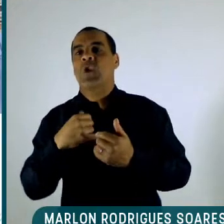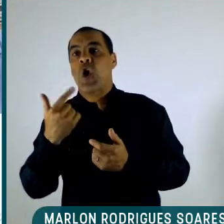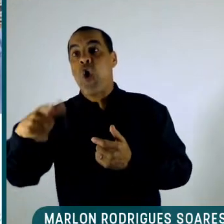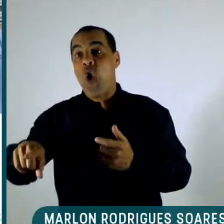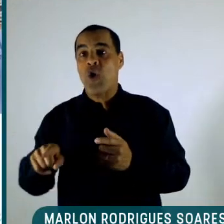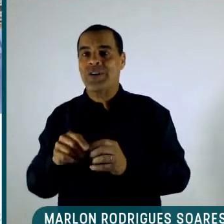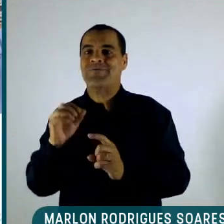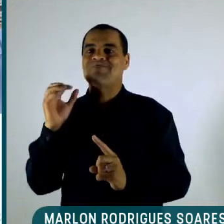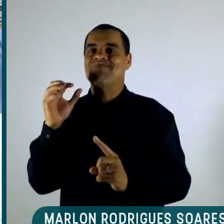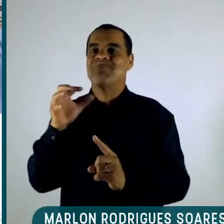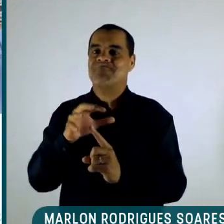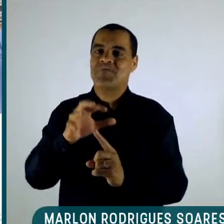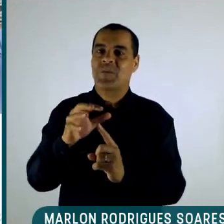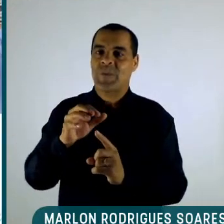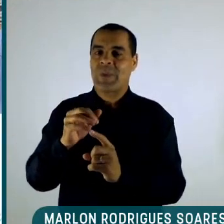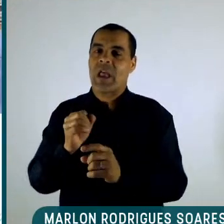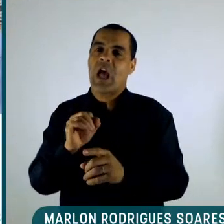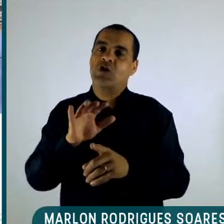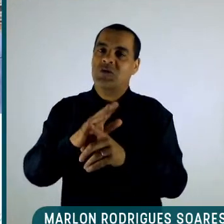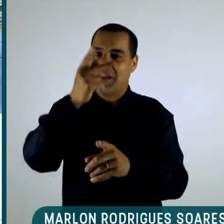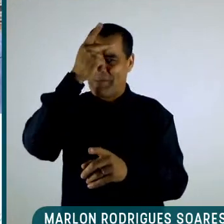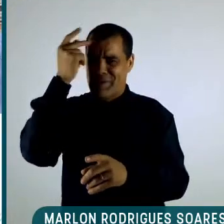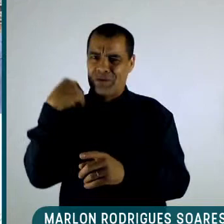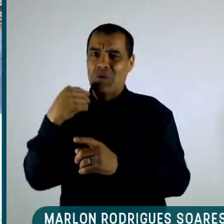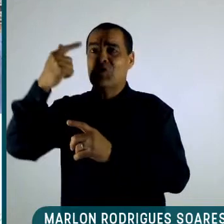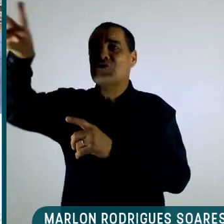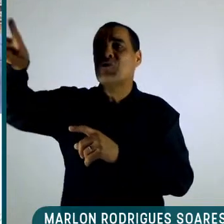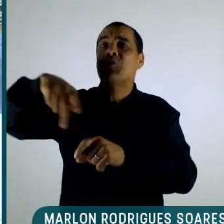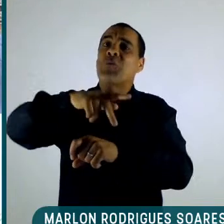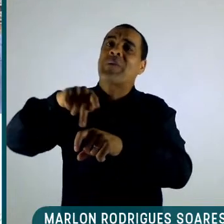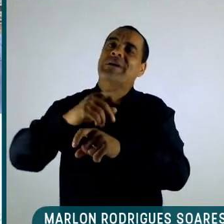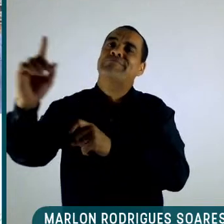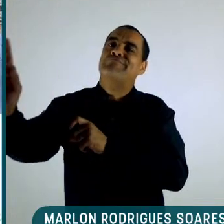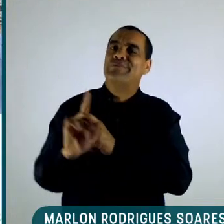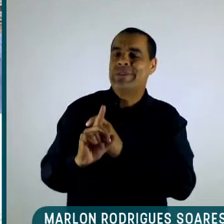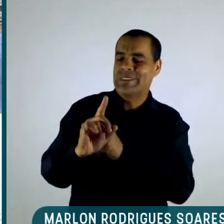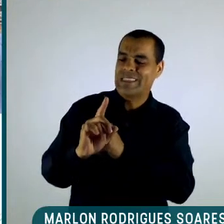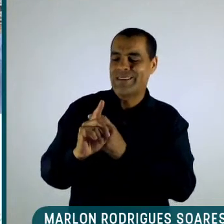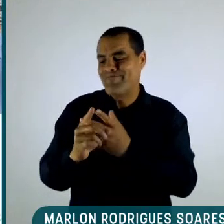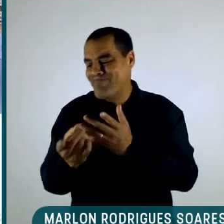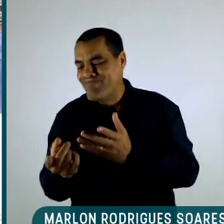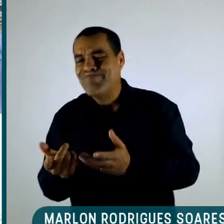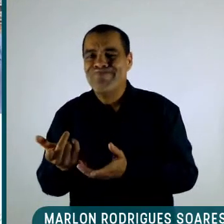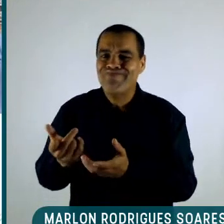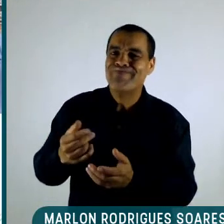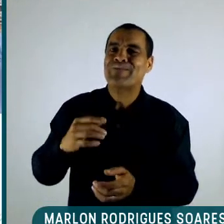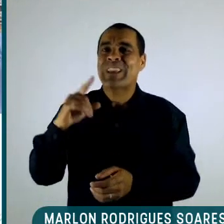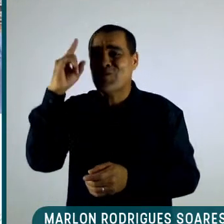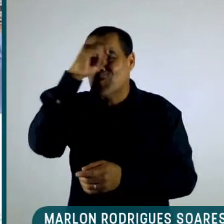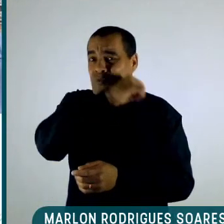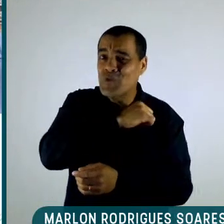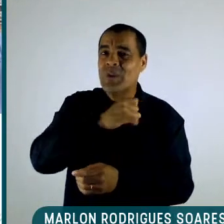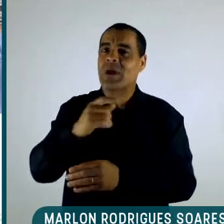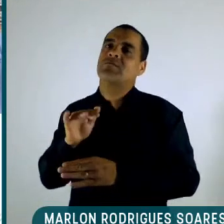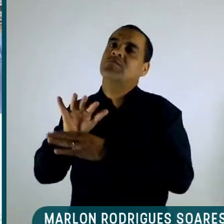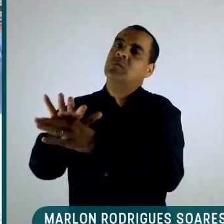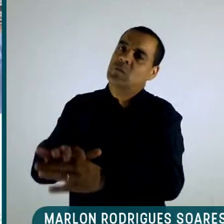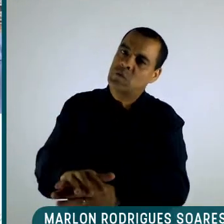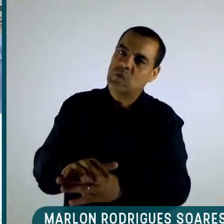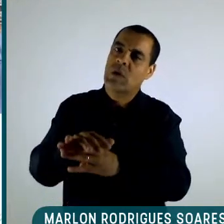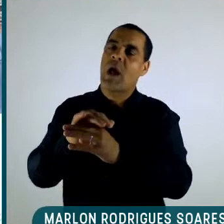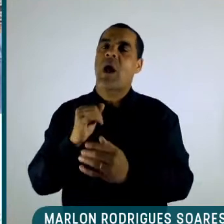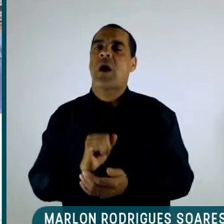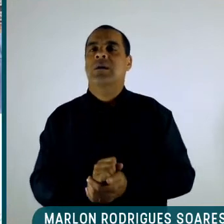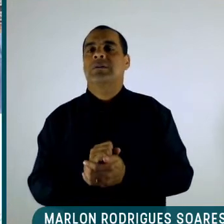stores. We have other two initiatives. One for the refugees, because go figure, the situation of the refugees in Brazil was